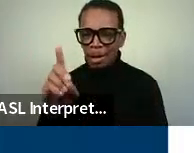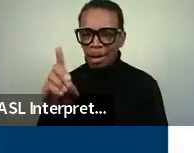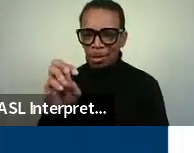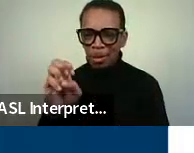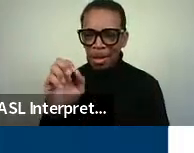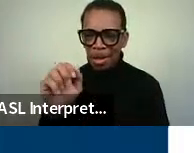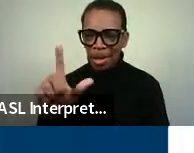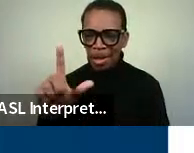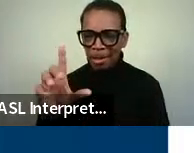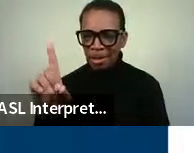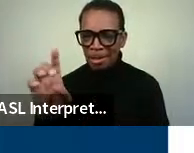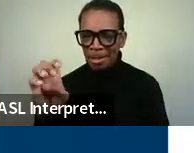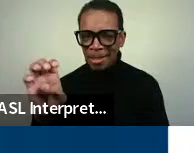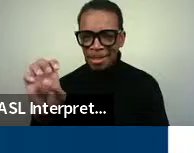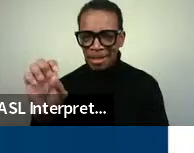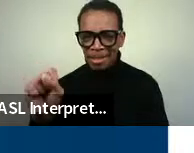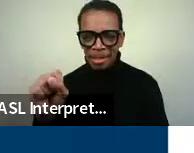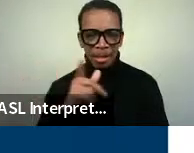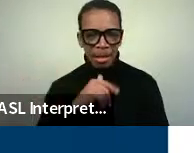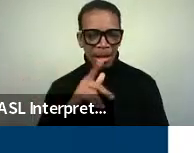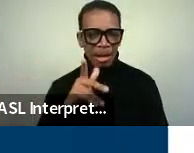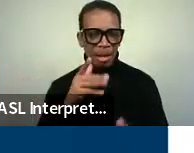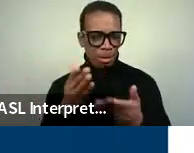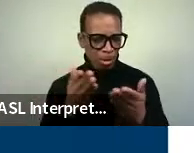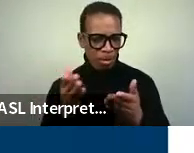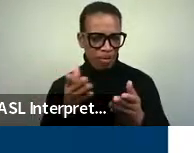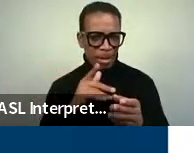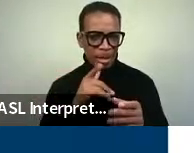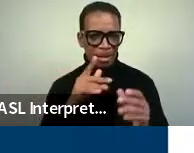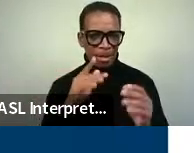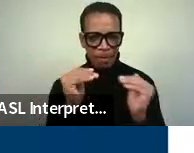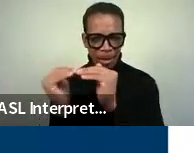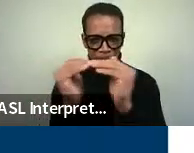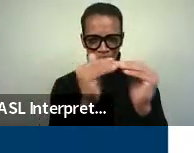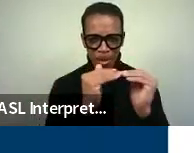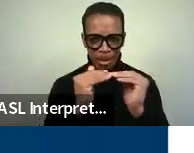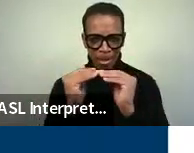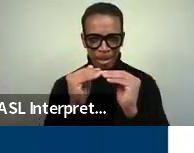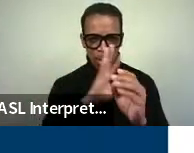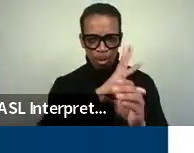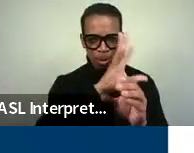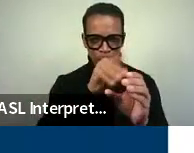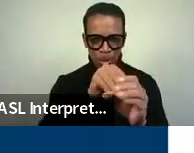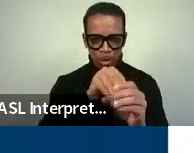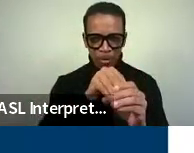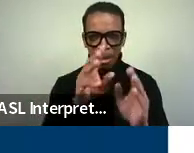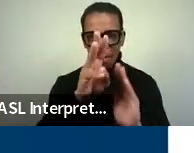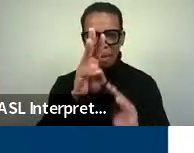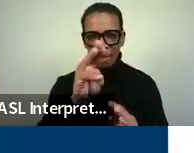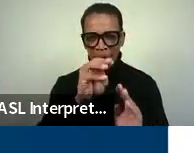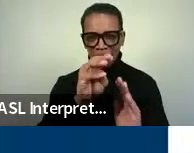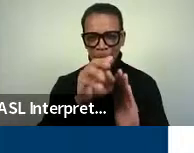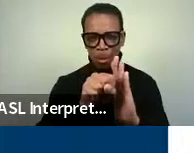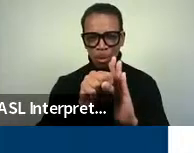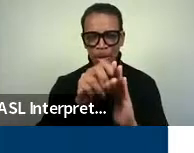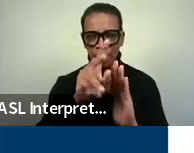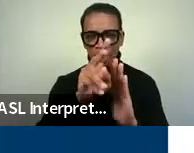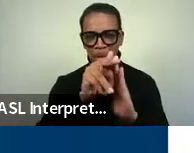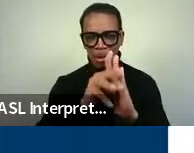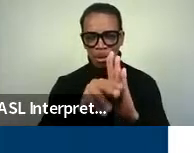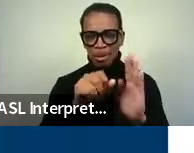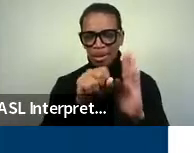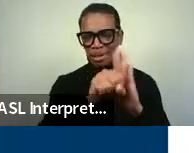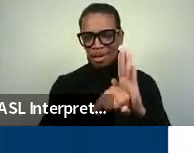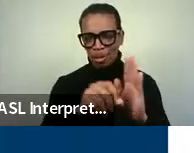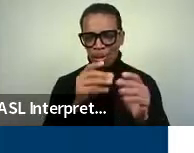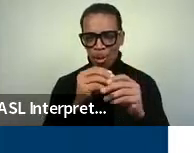serve as Vice Chancellor for Equity and Inclusion here at the Office of Equity and Inclusion at the Minnesota State System Office. And I'm very